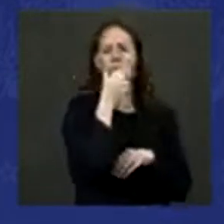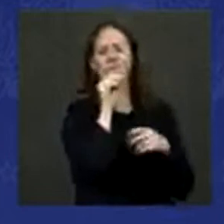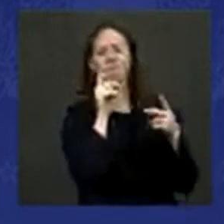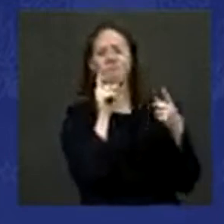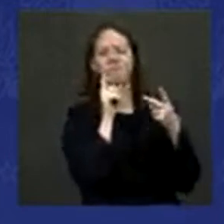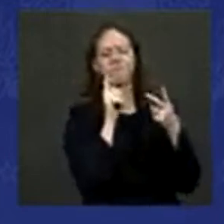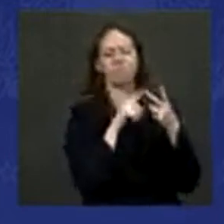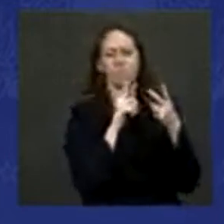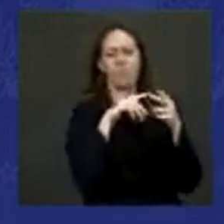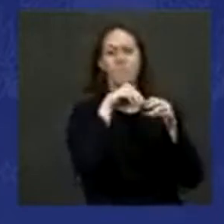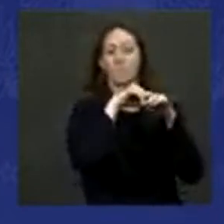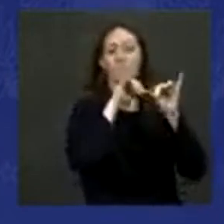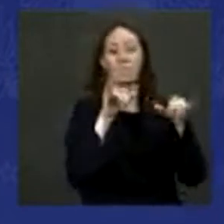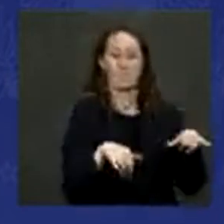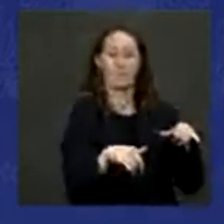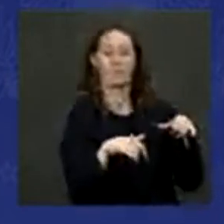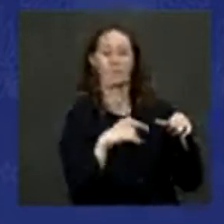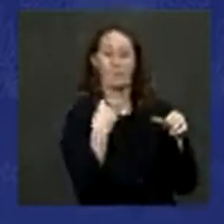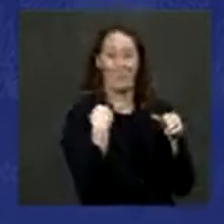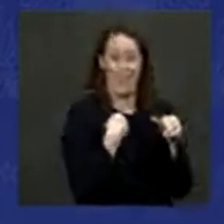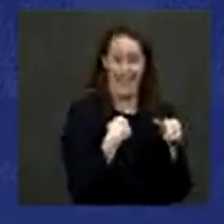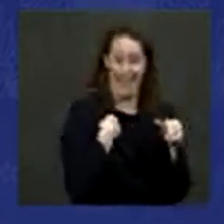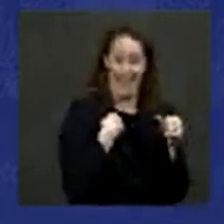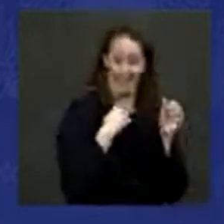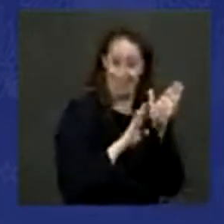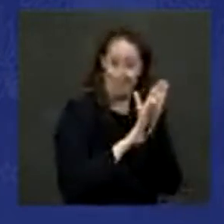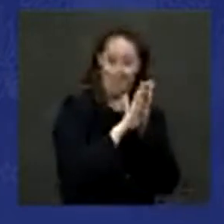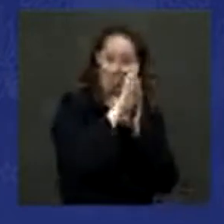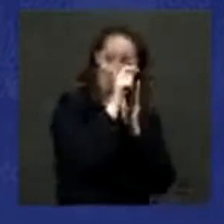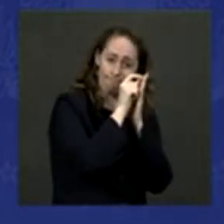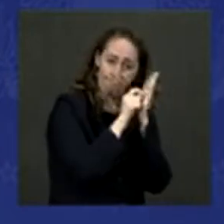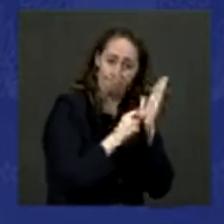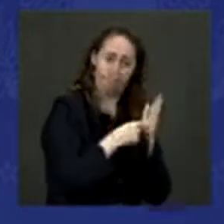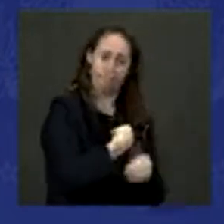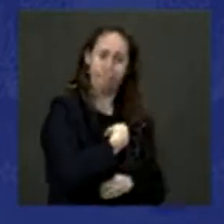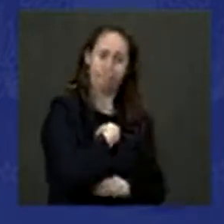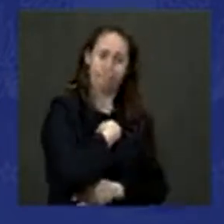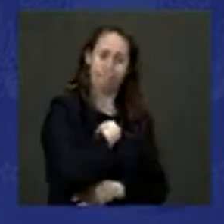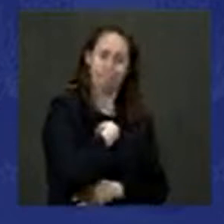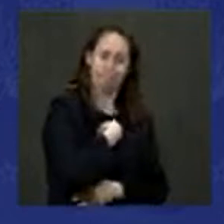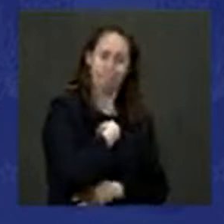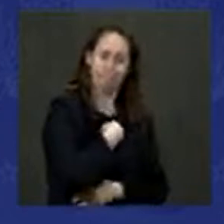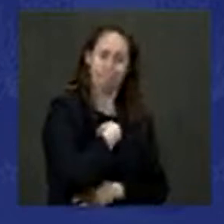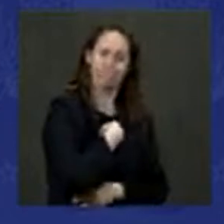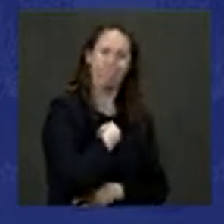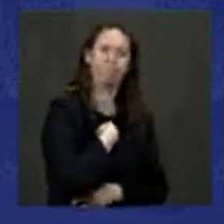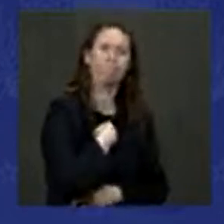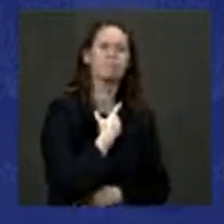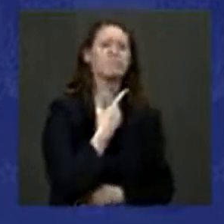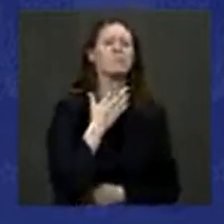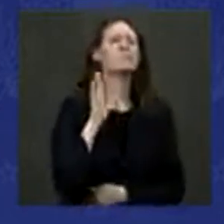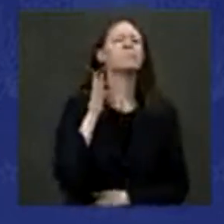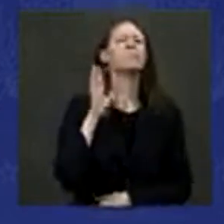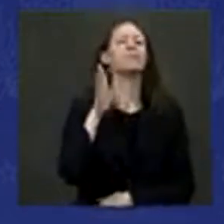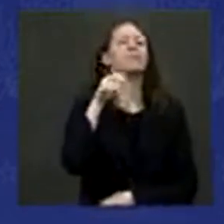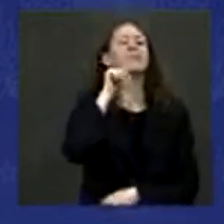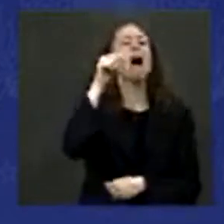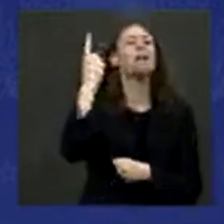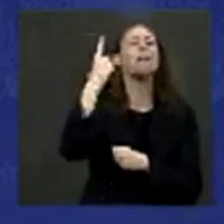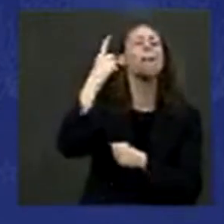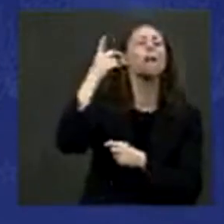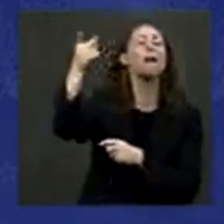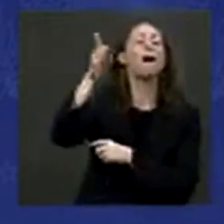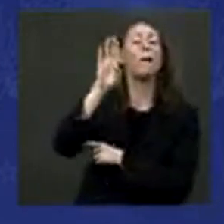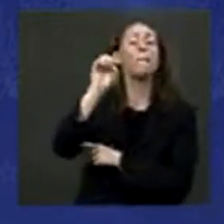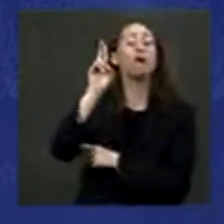are things that I wrote. These didn't come from, God love him, Bernie Sanders or AOC or anybody